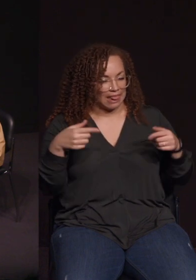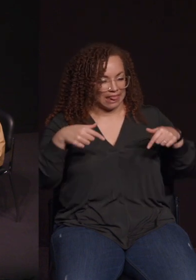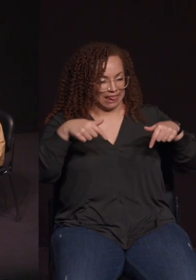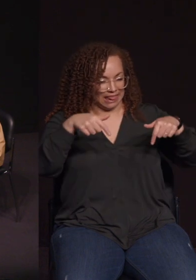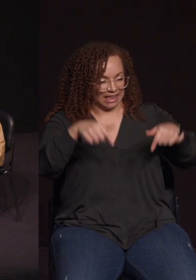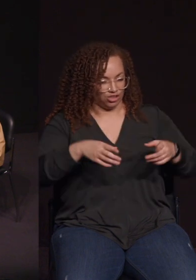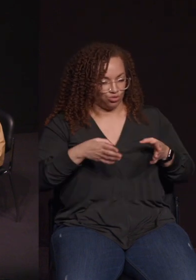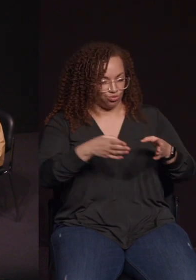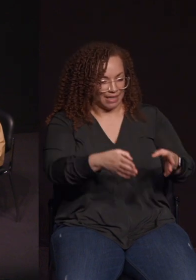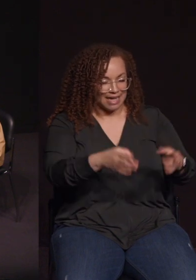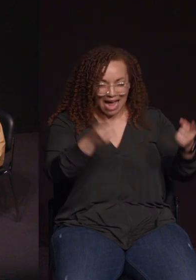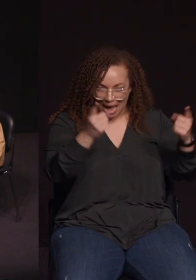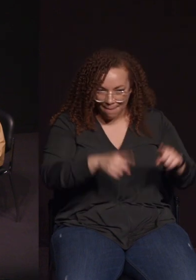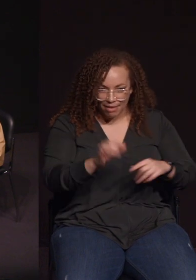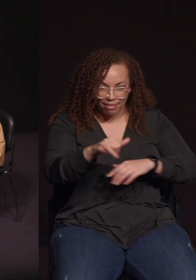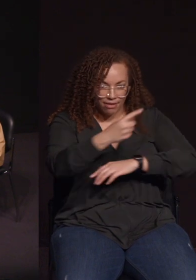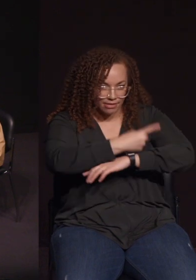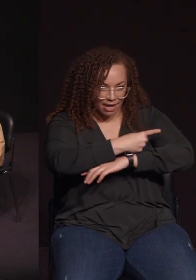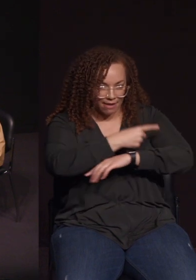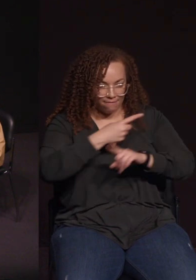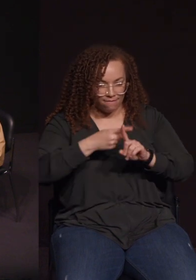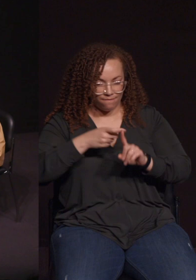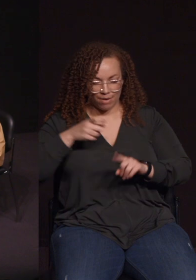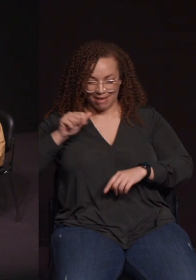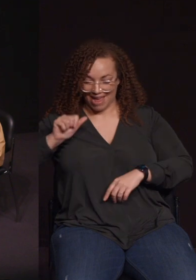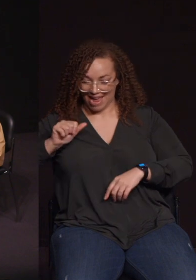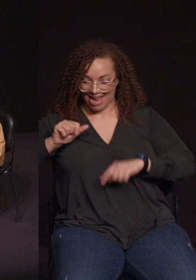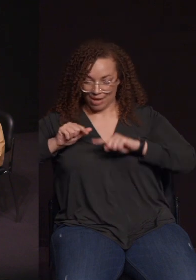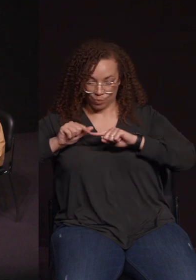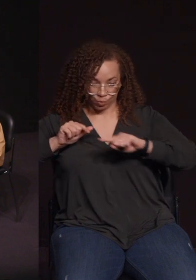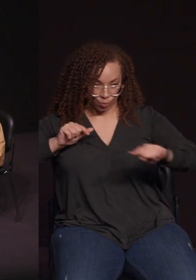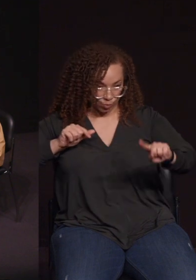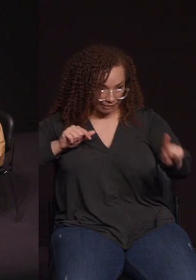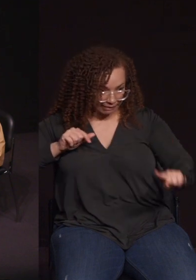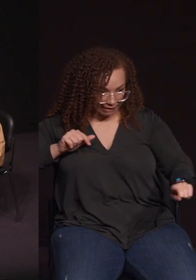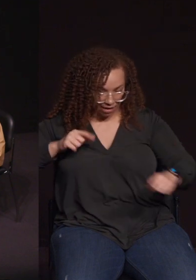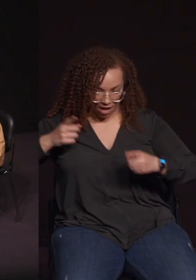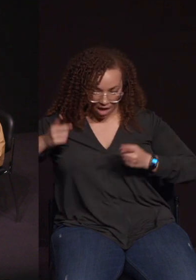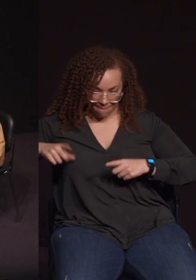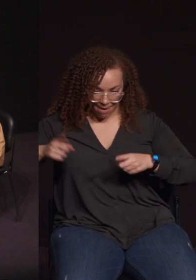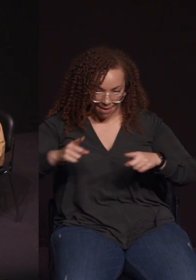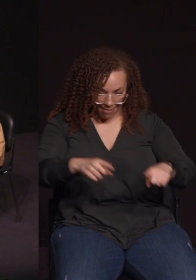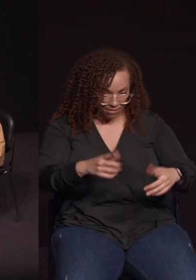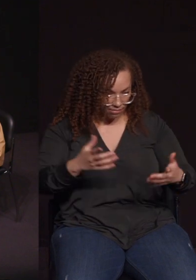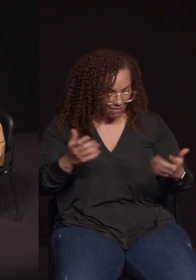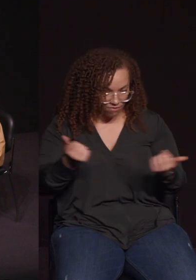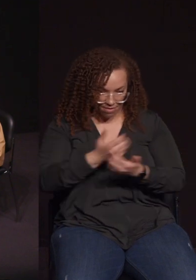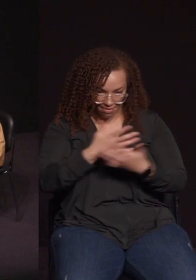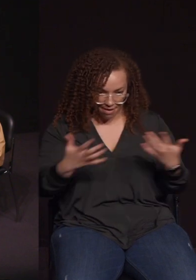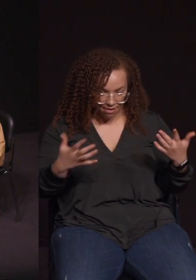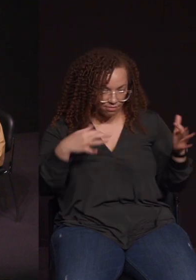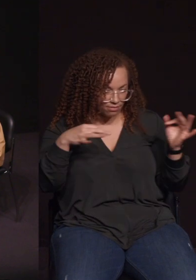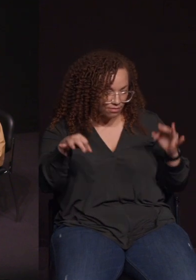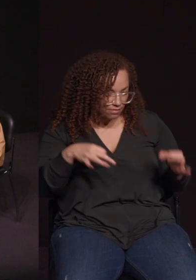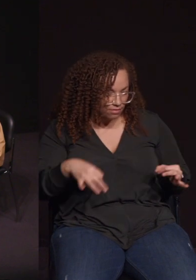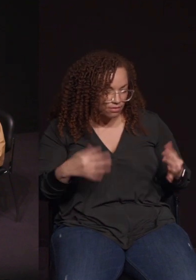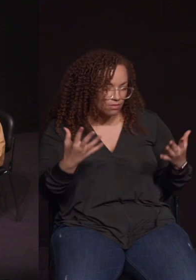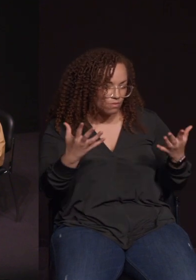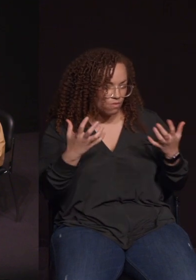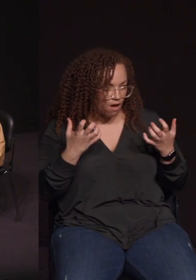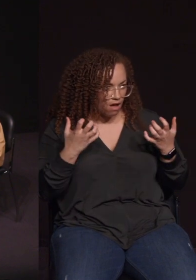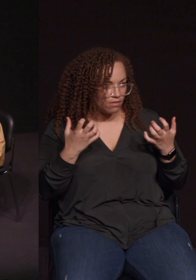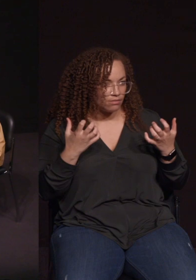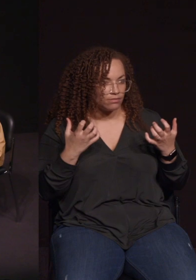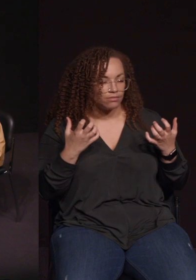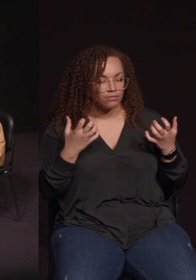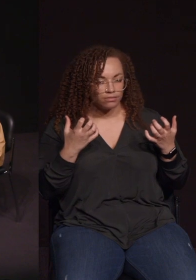day, from A to Z, and they can kind of relive it, you know, with the emotional